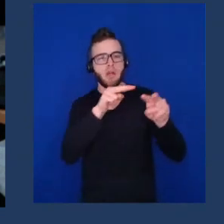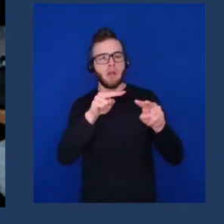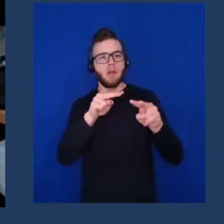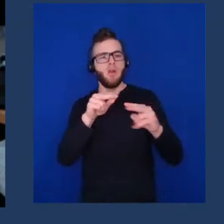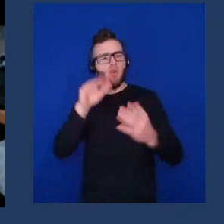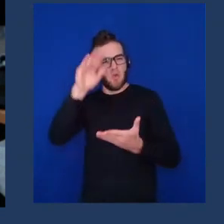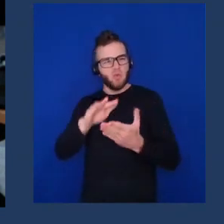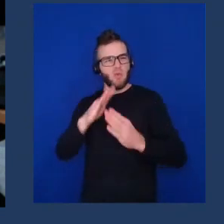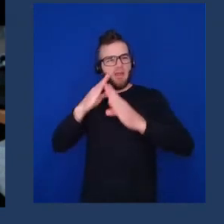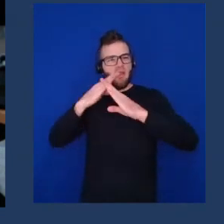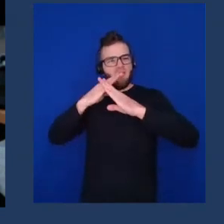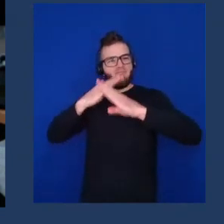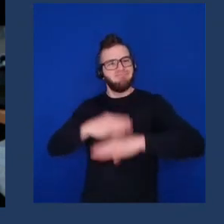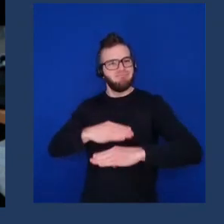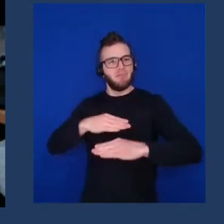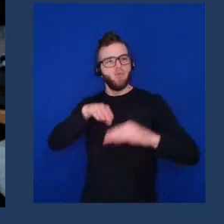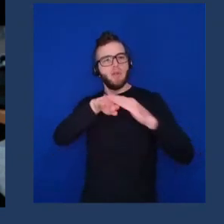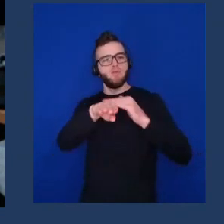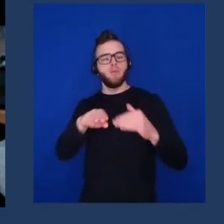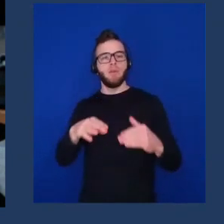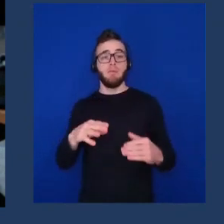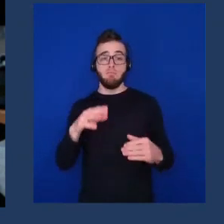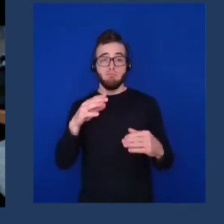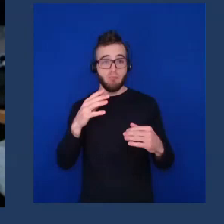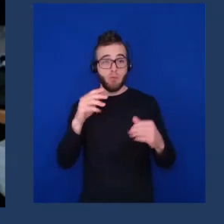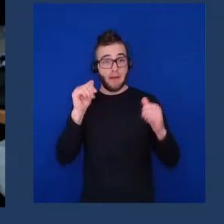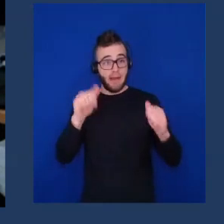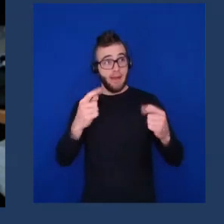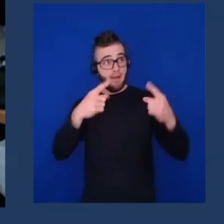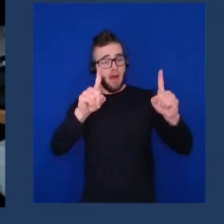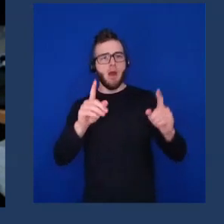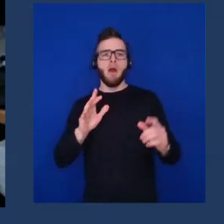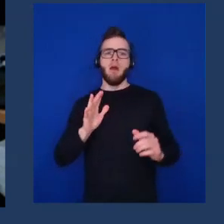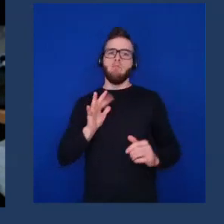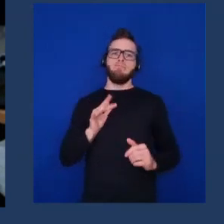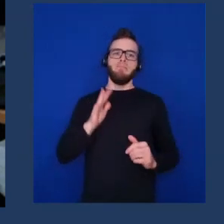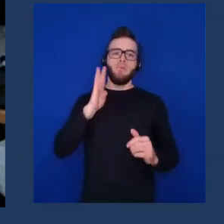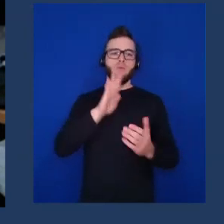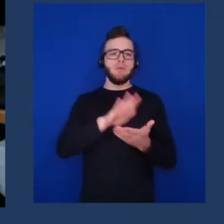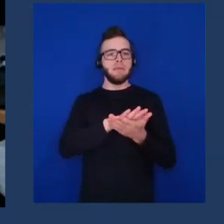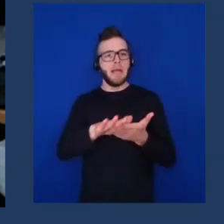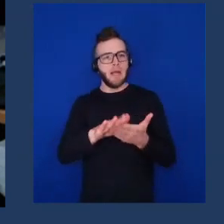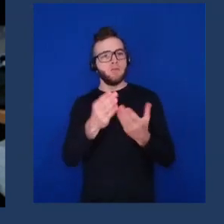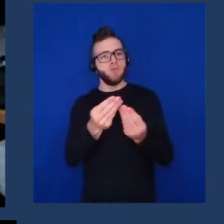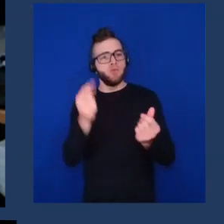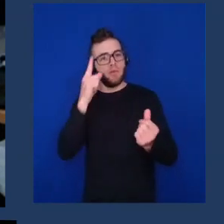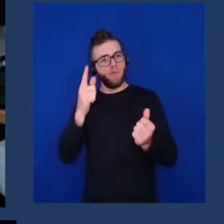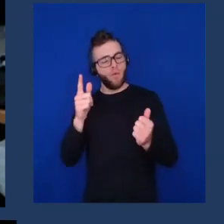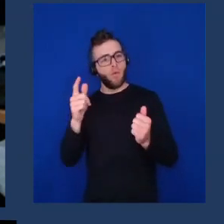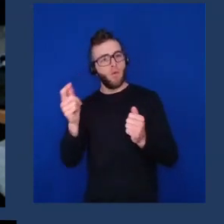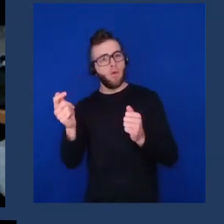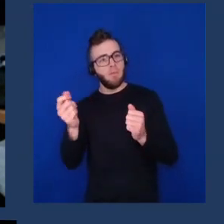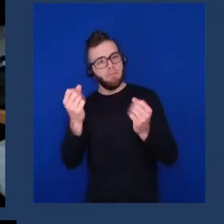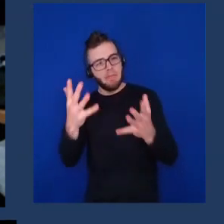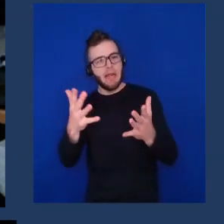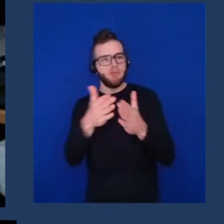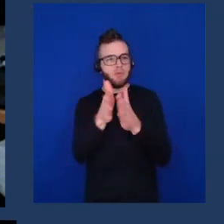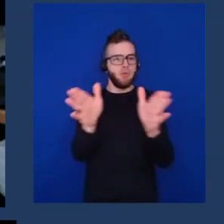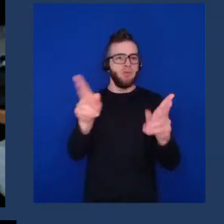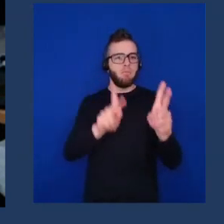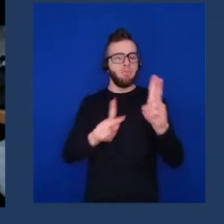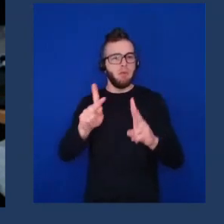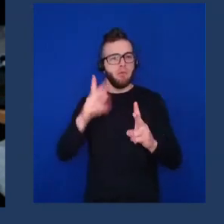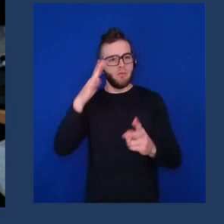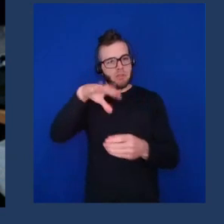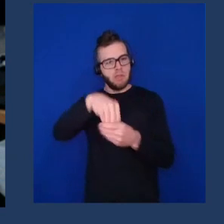well, great, there's a good enough solution for a lot of people, and in a perfect world, it's free because it's using hardware you already have in your devices.